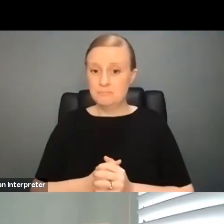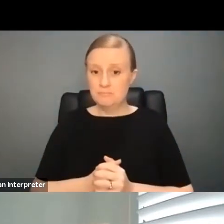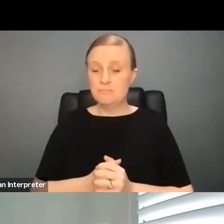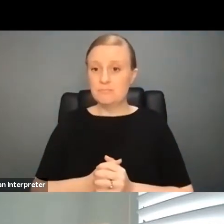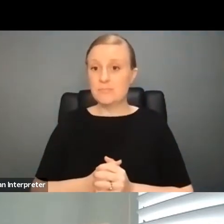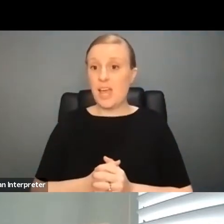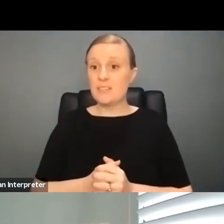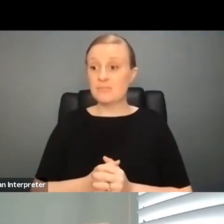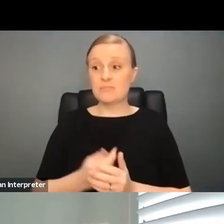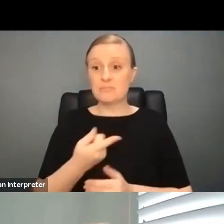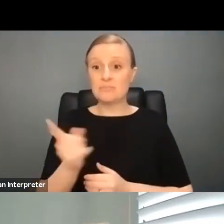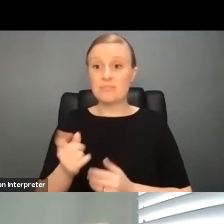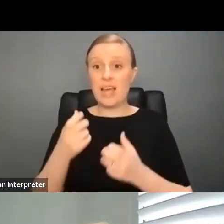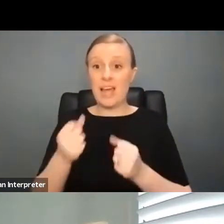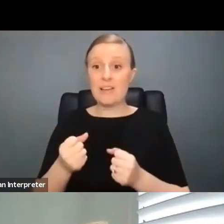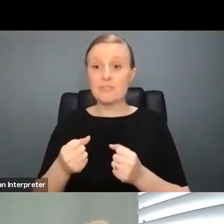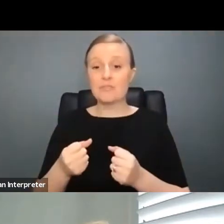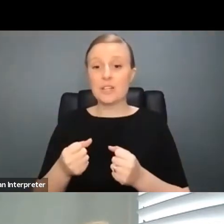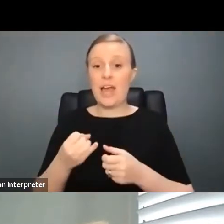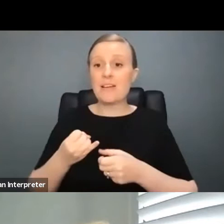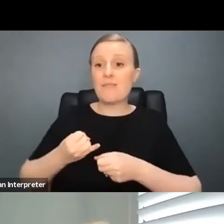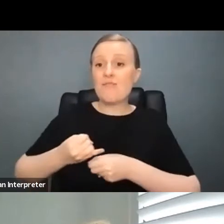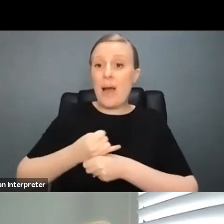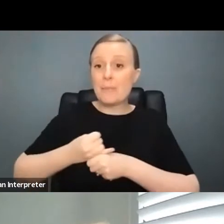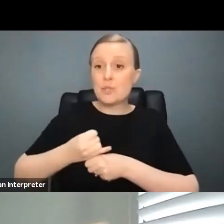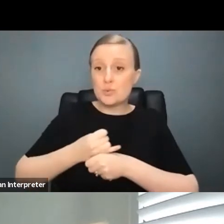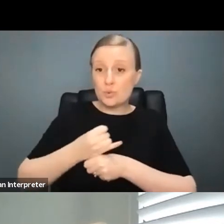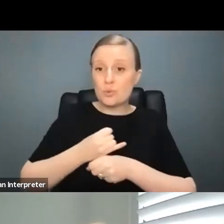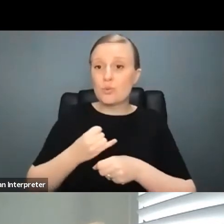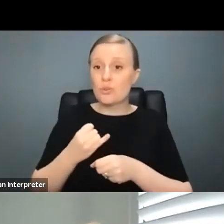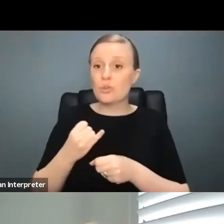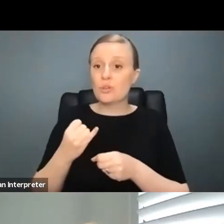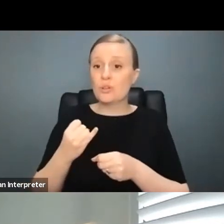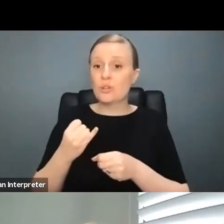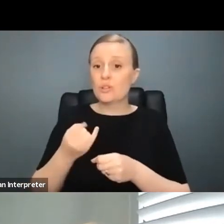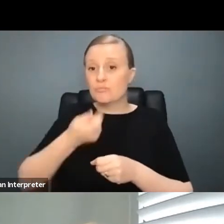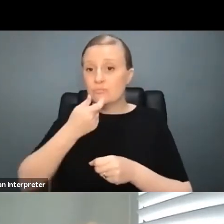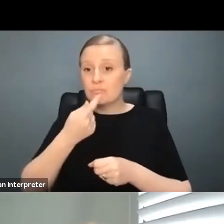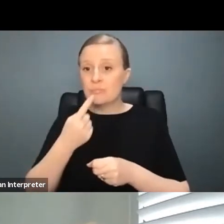board, not necessarily one that was prescribed to them. So lots of benzodiazepines, lots of